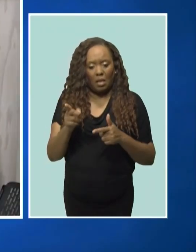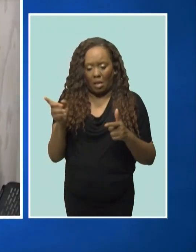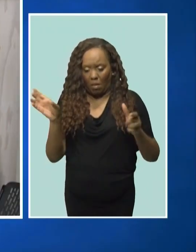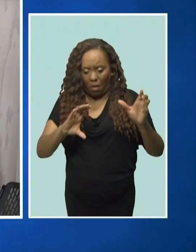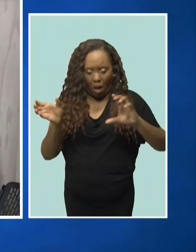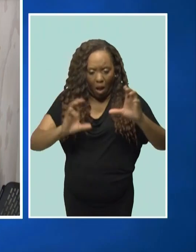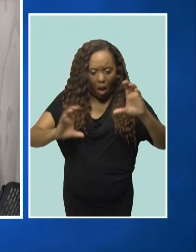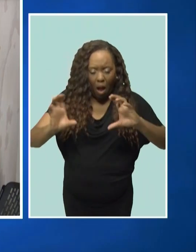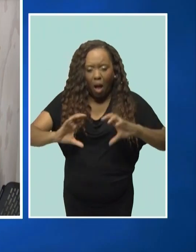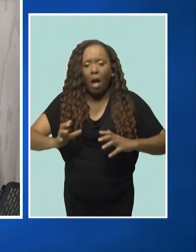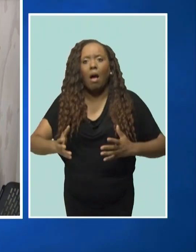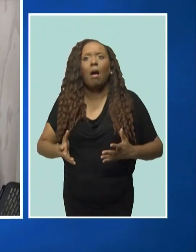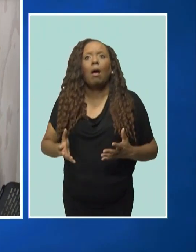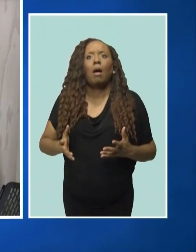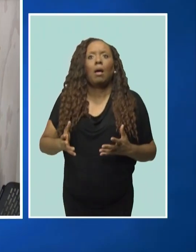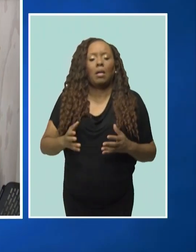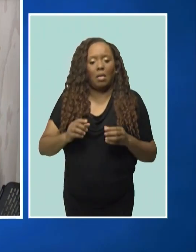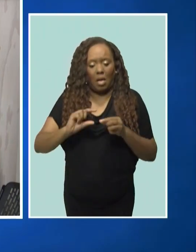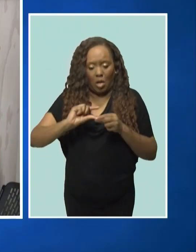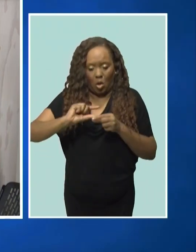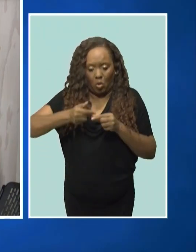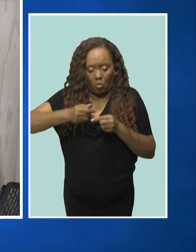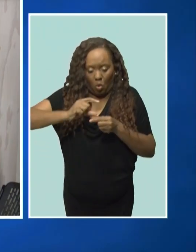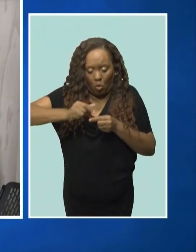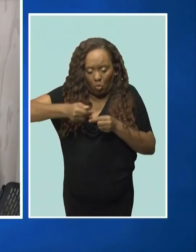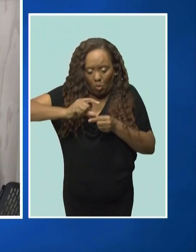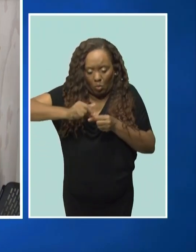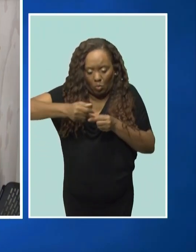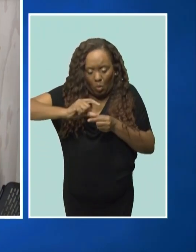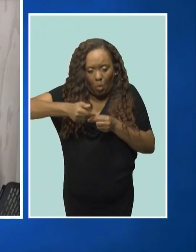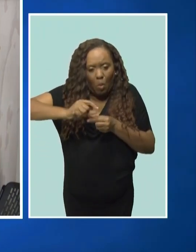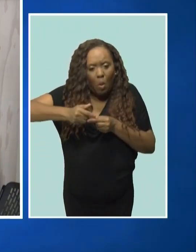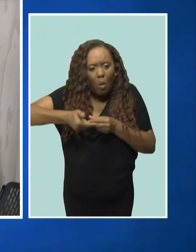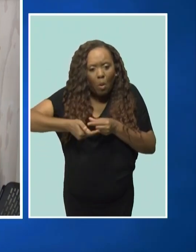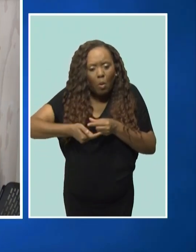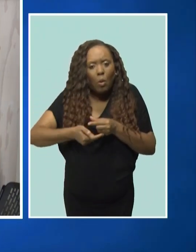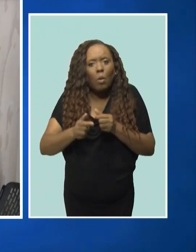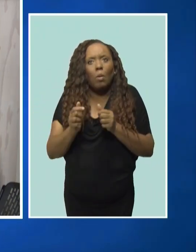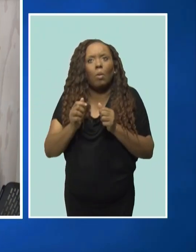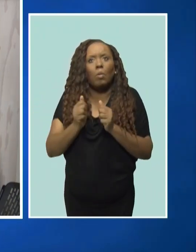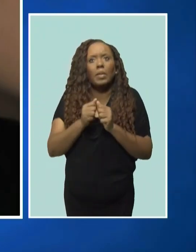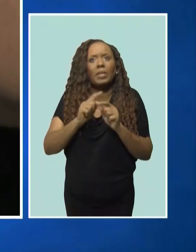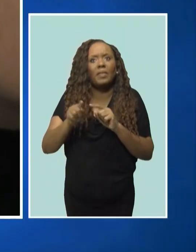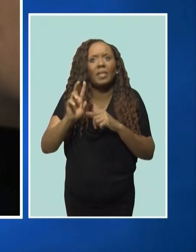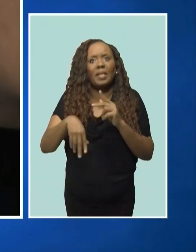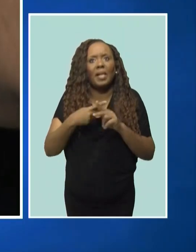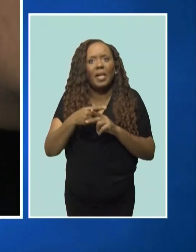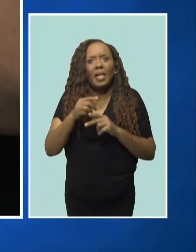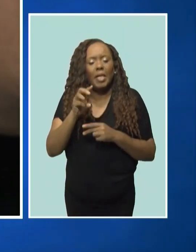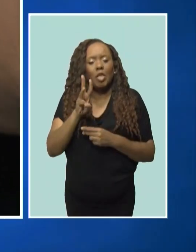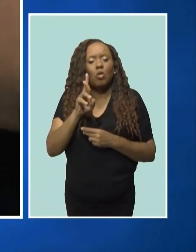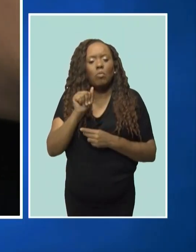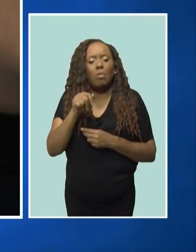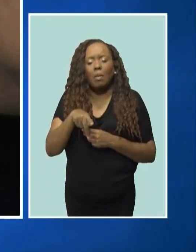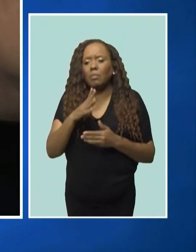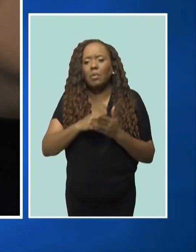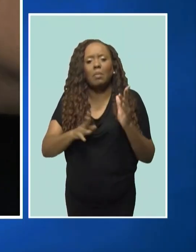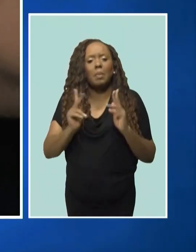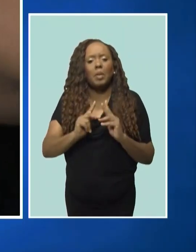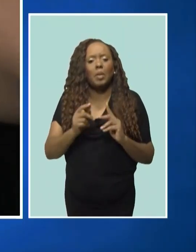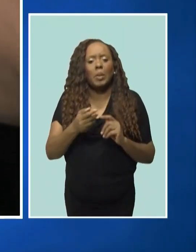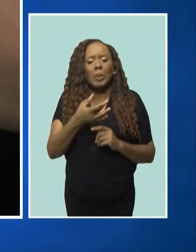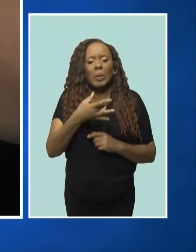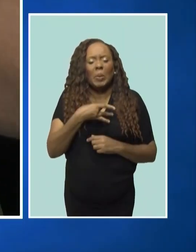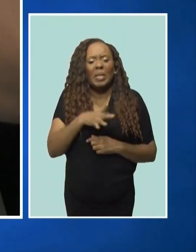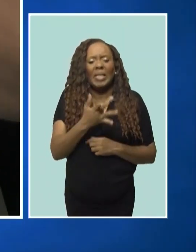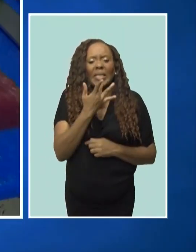together. And then it's rolled in a nori wrap or a soya wrap, because some people don't like the taste of the nori wrap. It's a seaweed wrap.